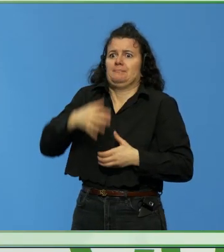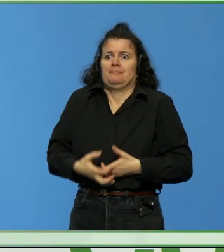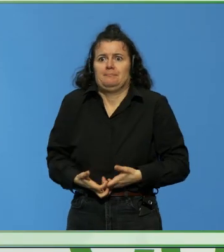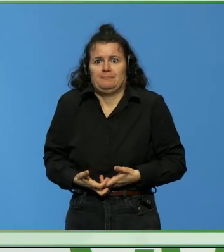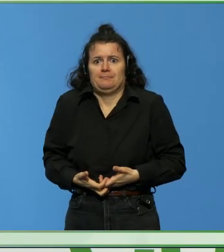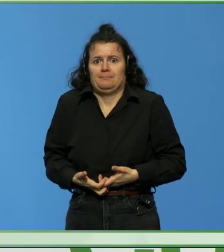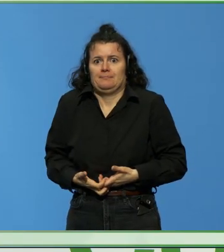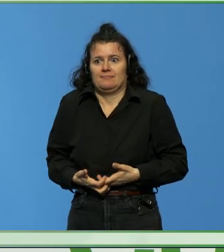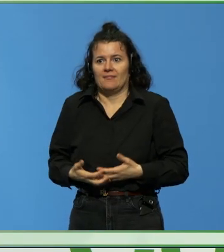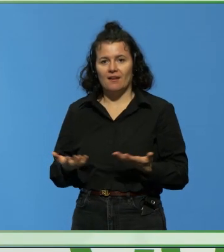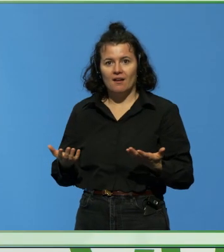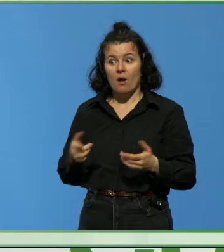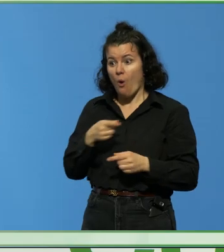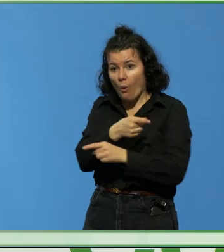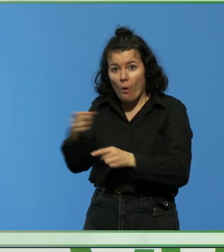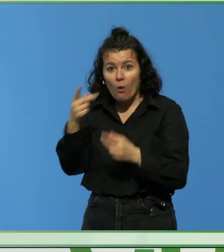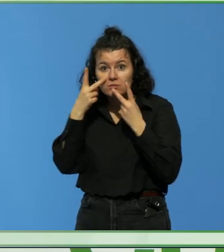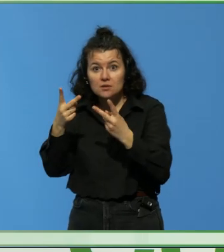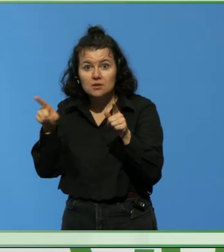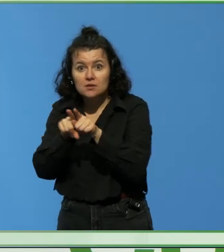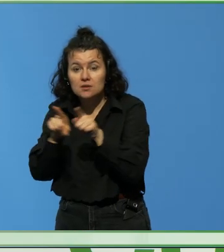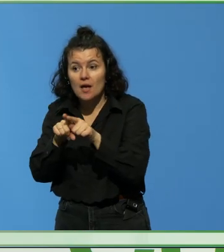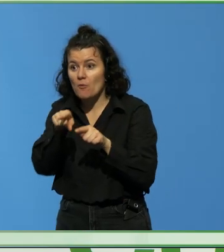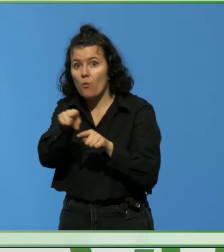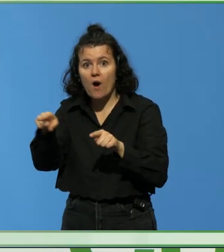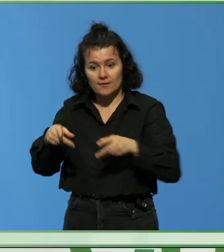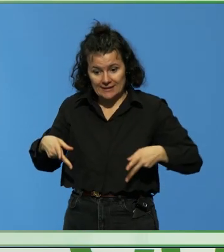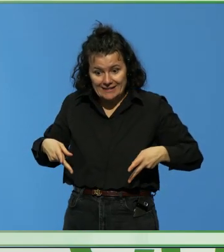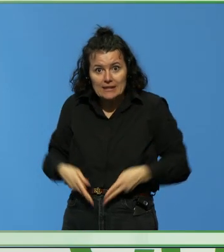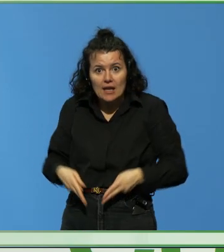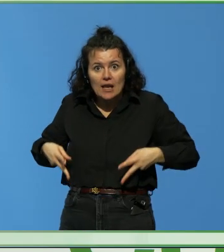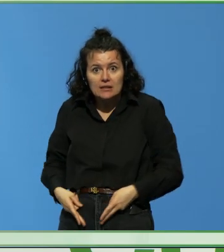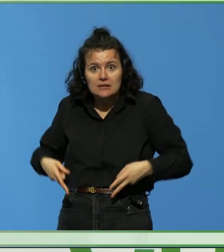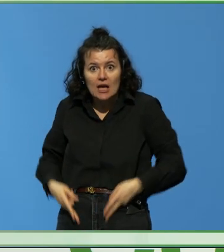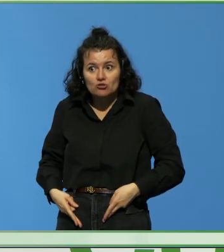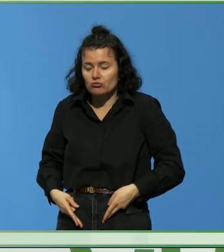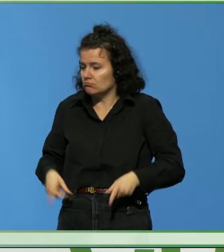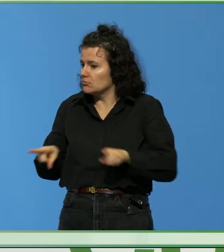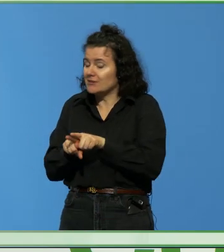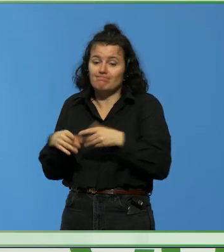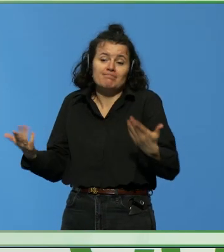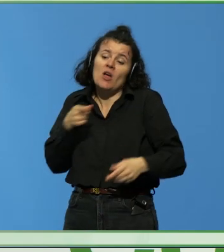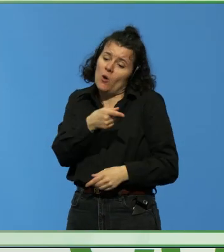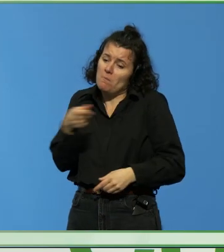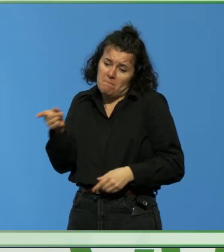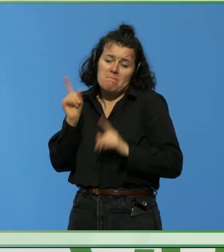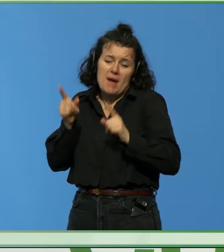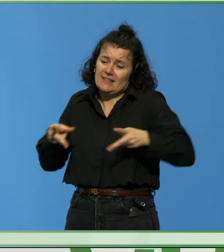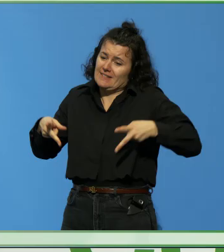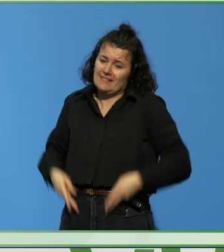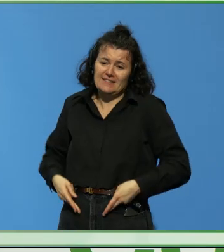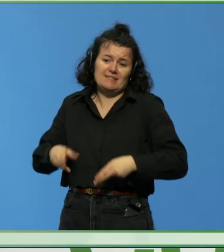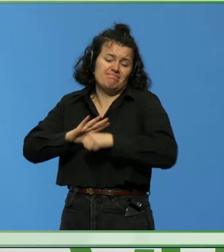forced sterilization, because that's the solution. And they said, like, no, we don't have any other option for women and girls